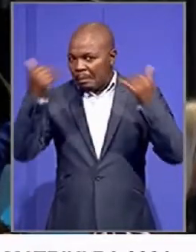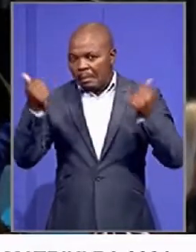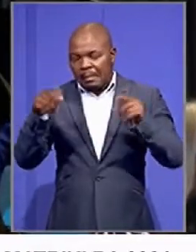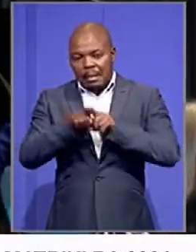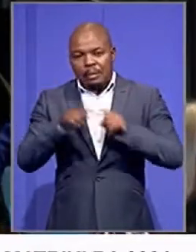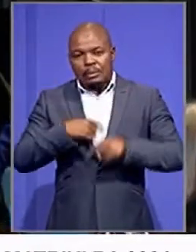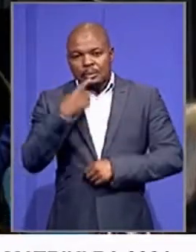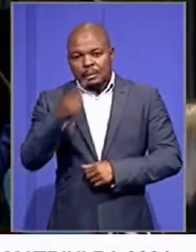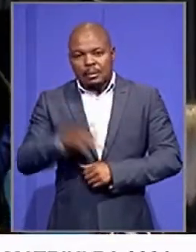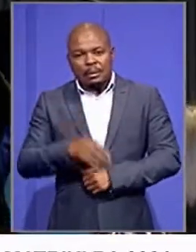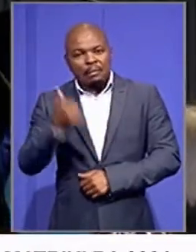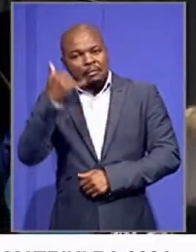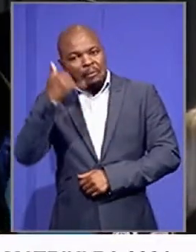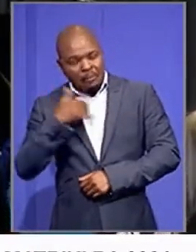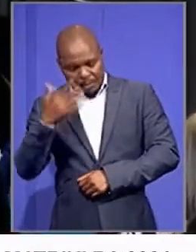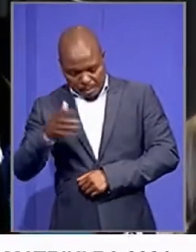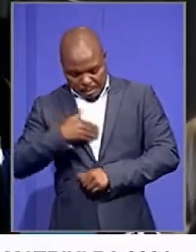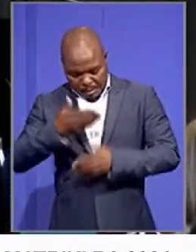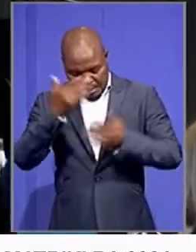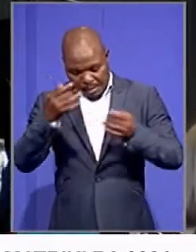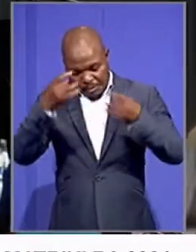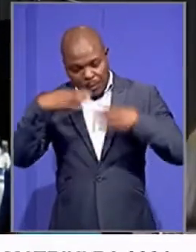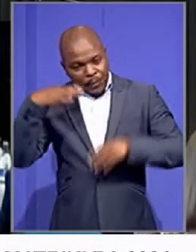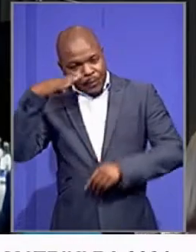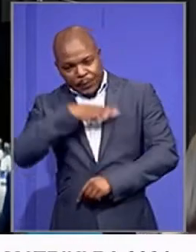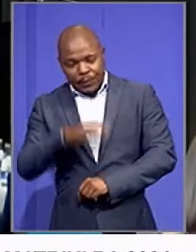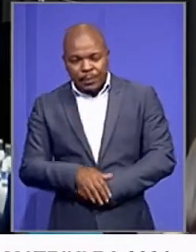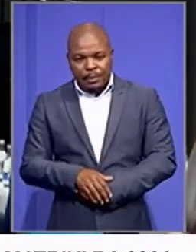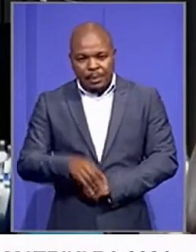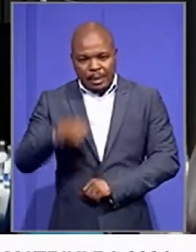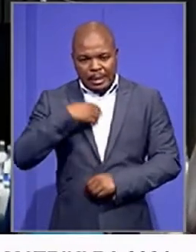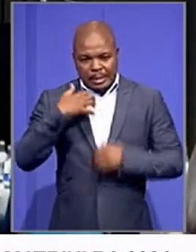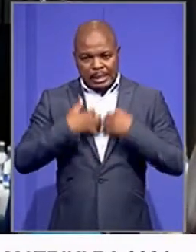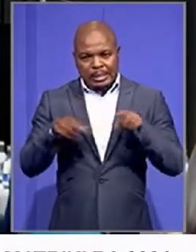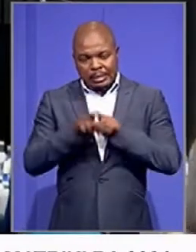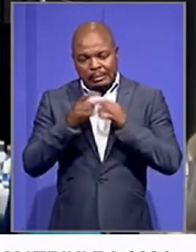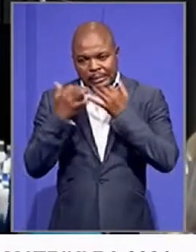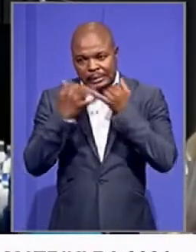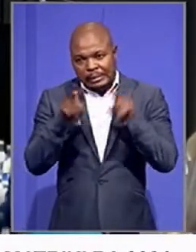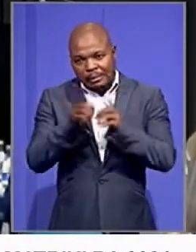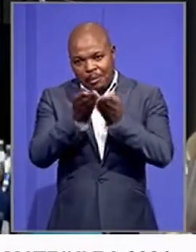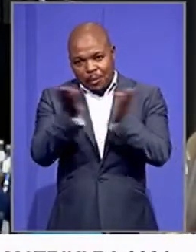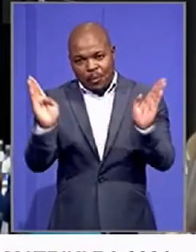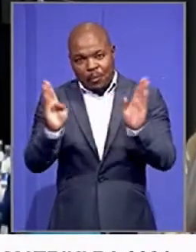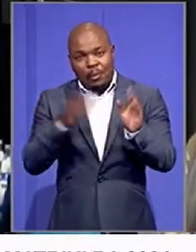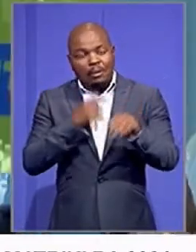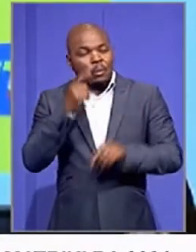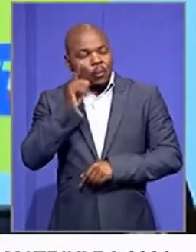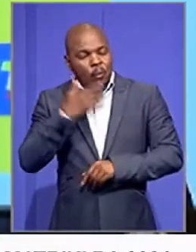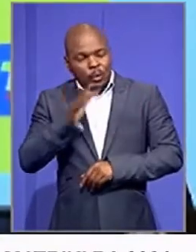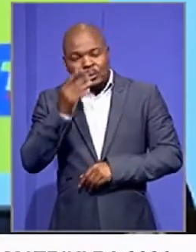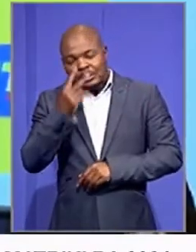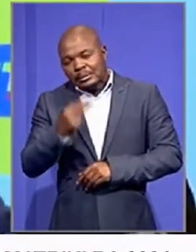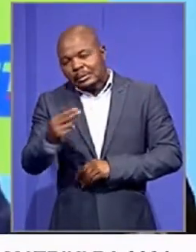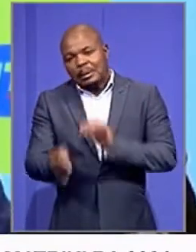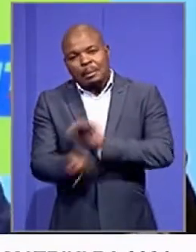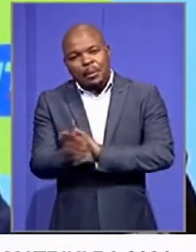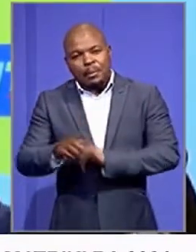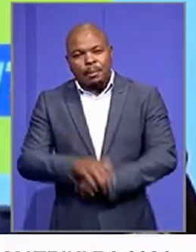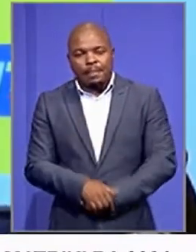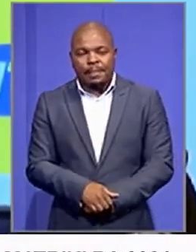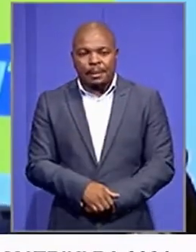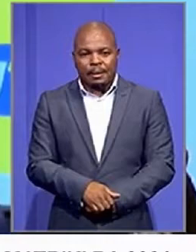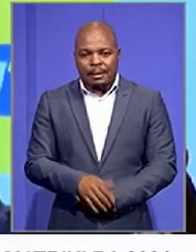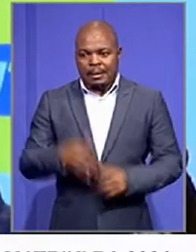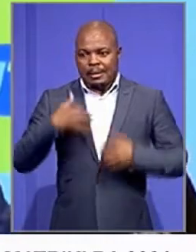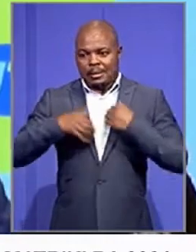just got a call and I don't even know, they didn't say anything. So I'm just as anxious as everyone is to find out what is going to happen today. It was incredible because my